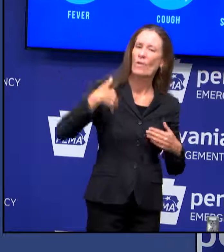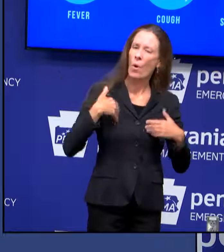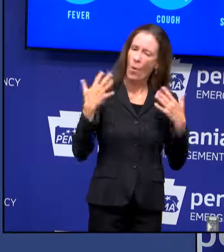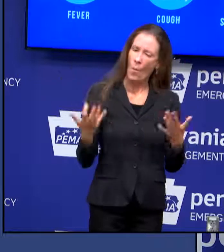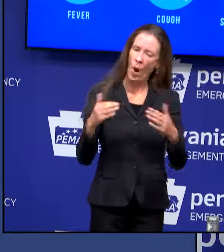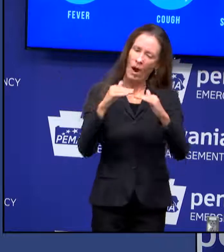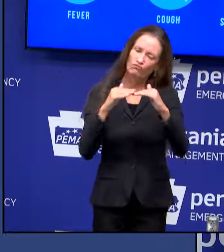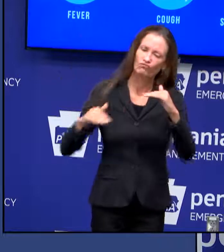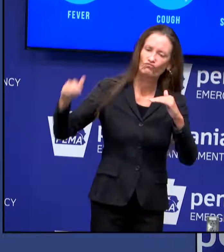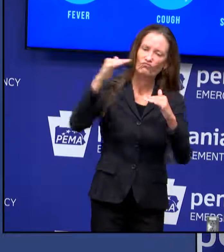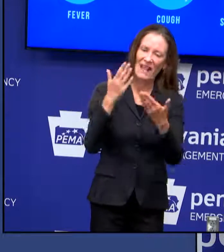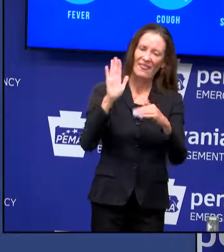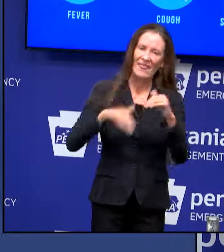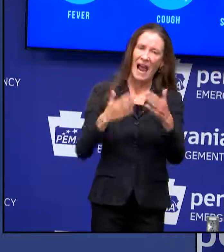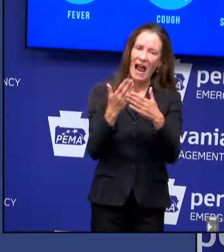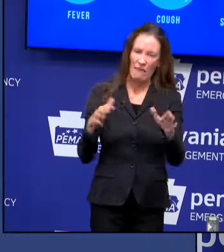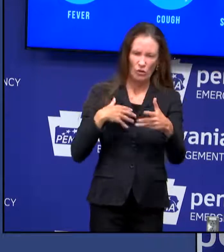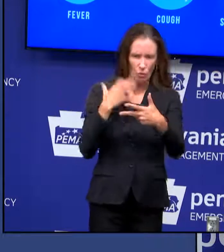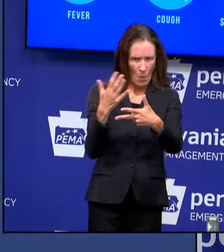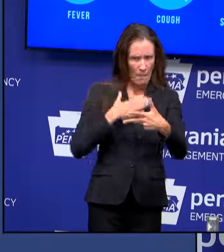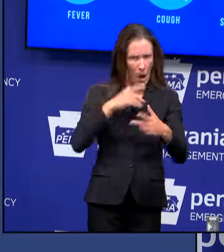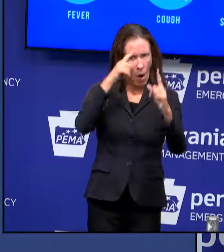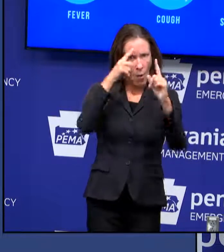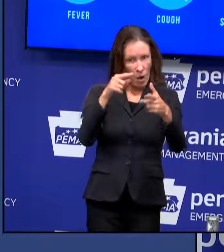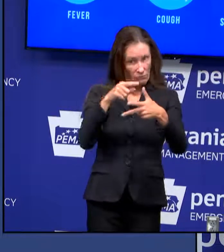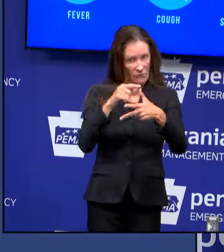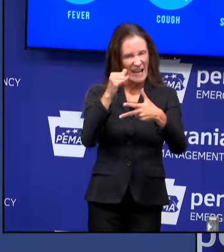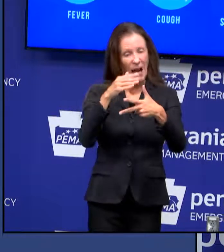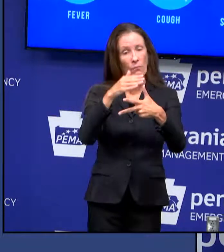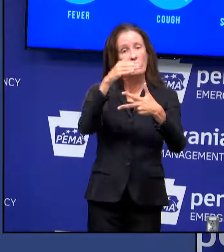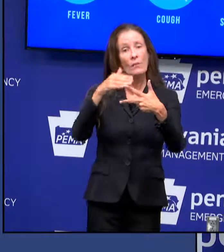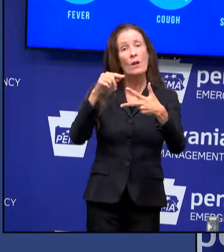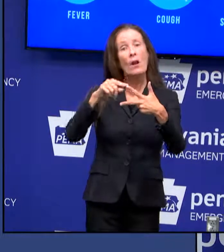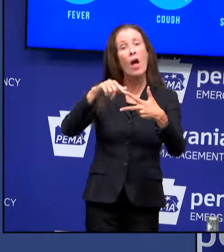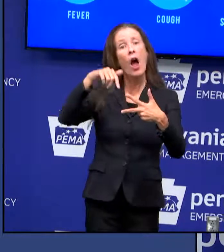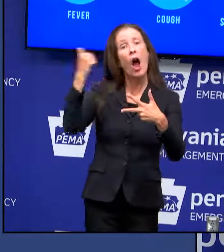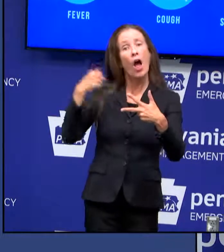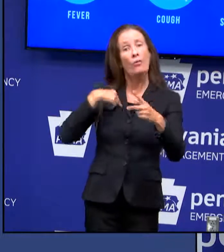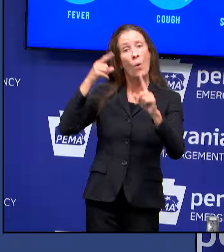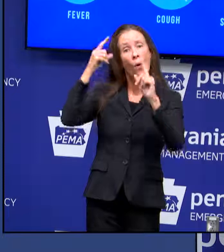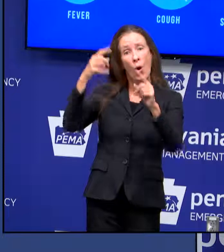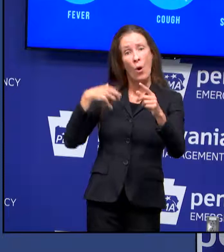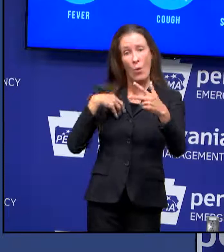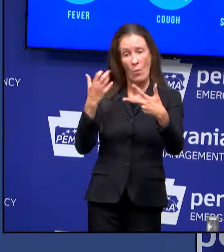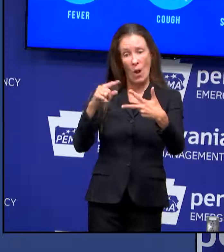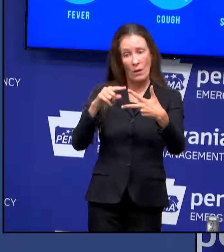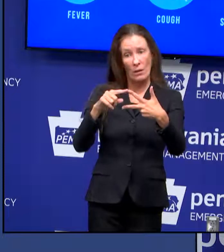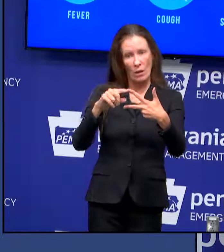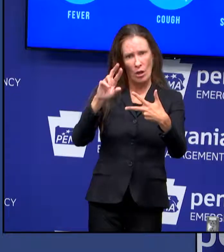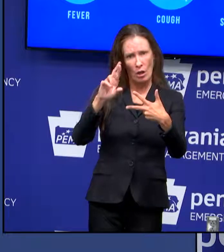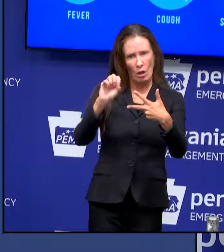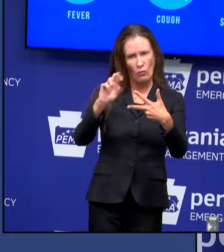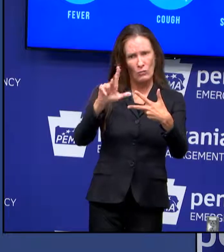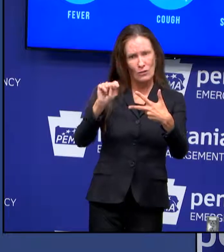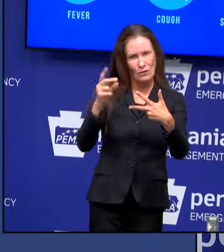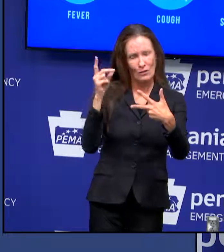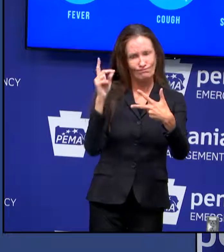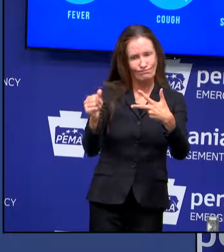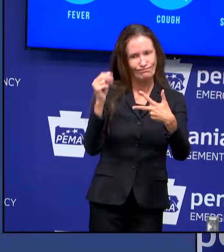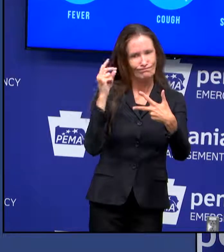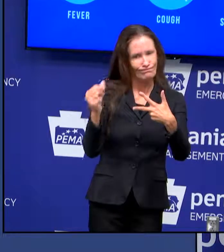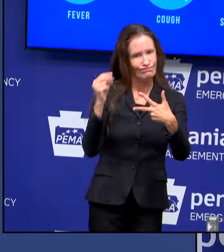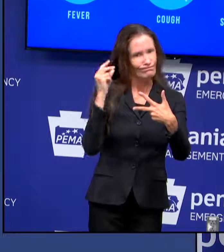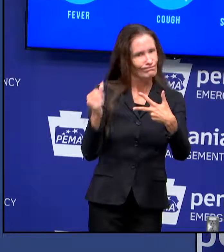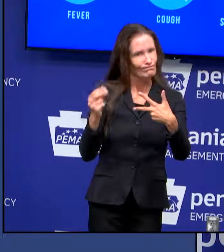other things. We want to make sure that the tests, we get the turnaround in a reasonable time. 2 weeks,